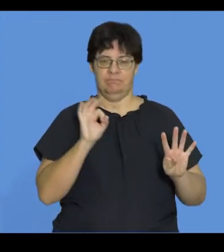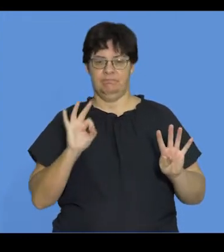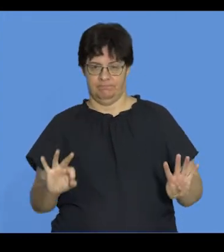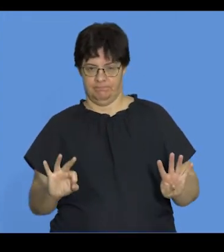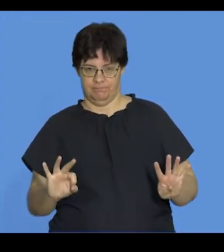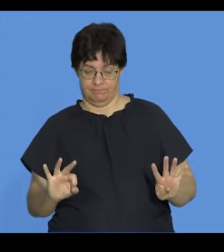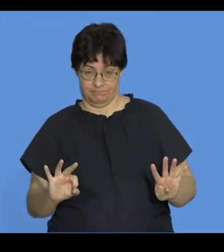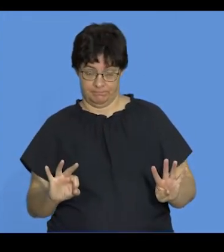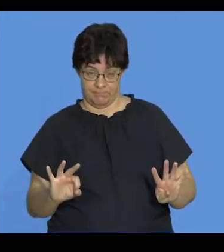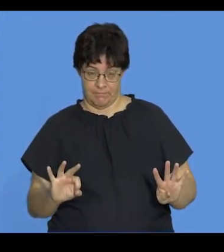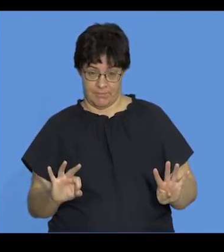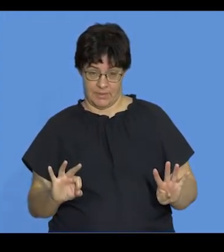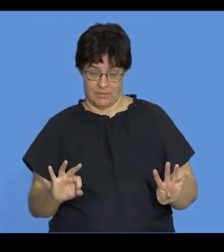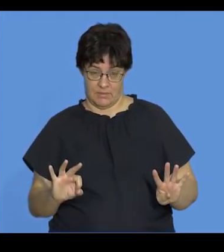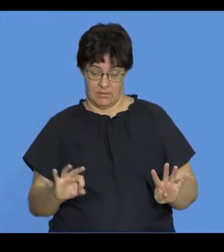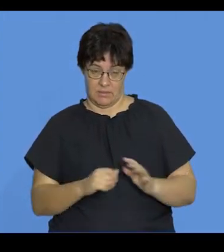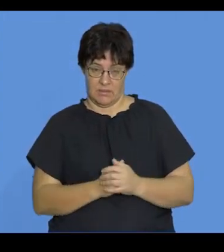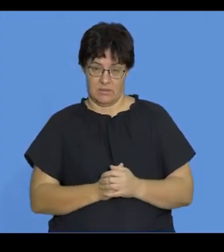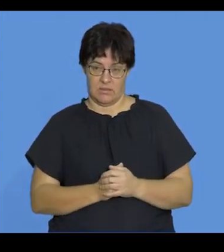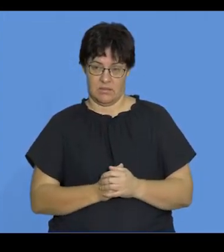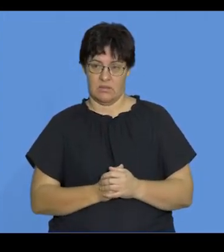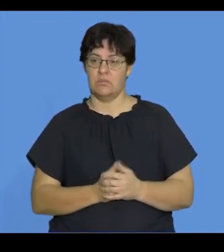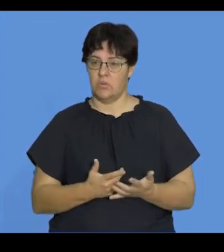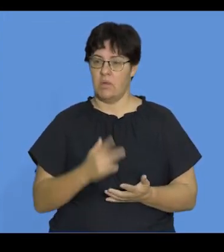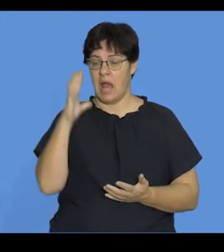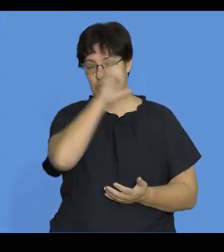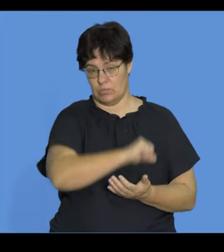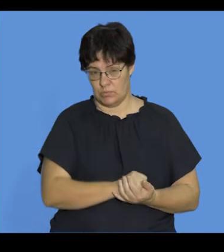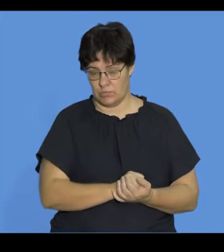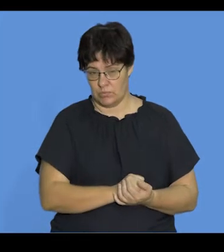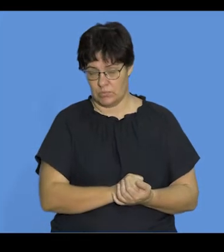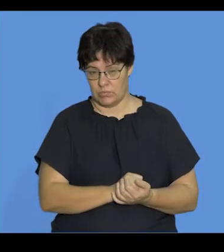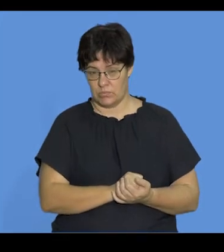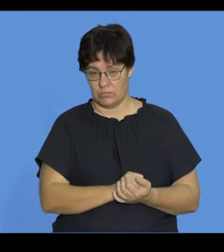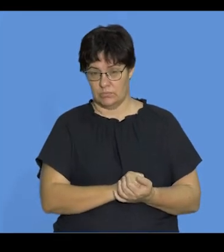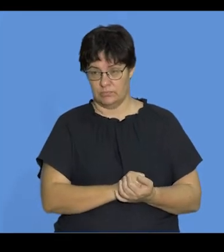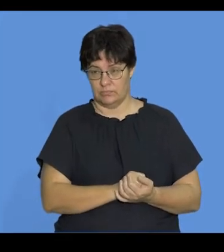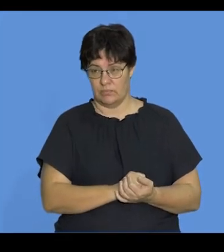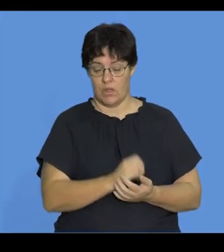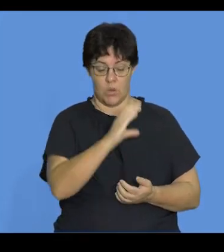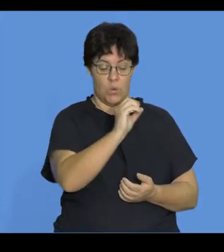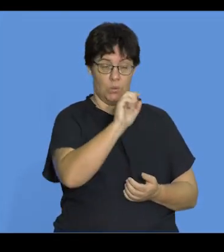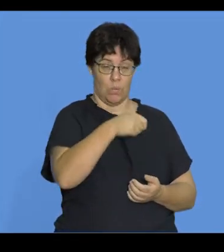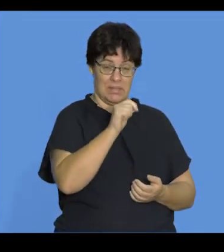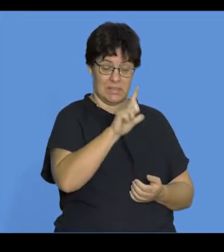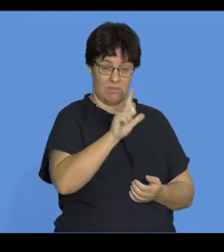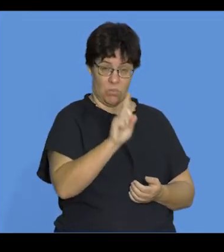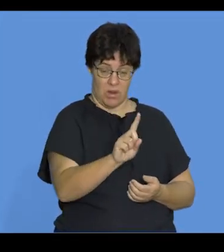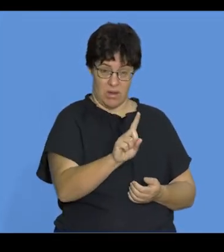right? So 4:3. Now let's say assume that the entire 0.71